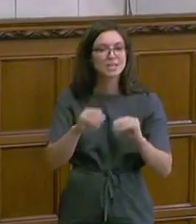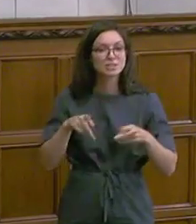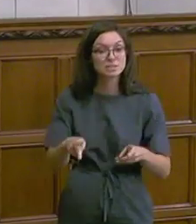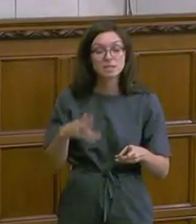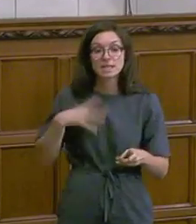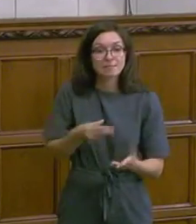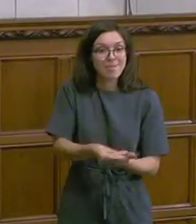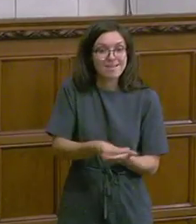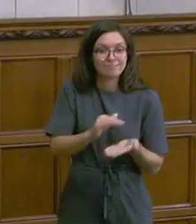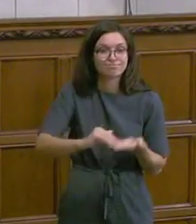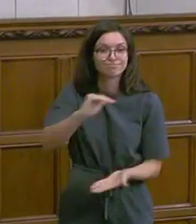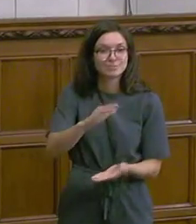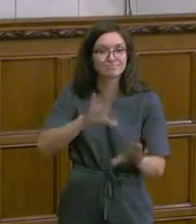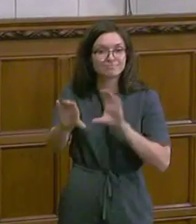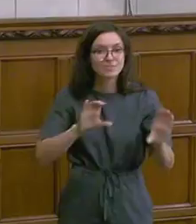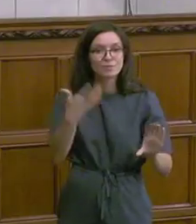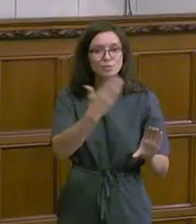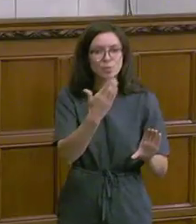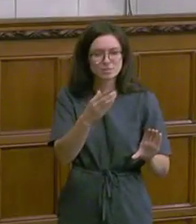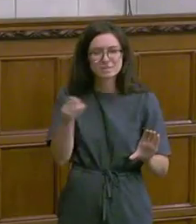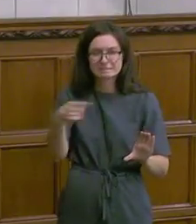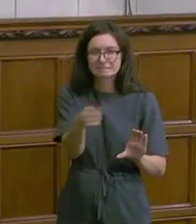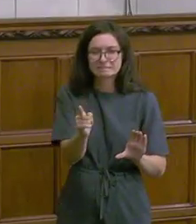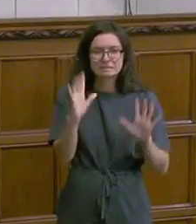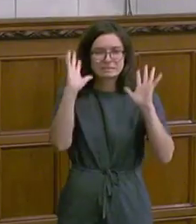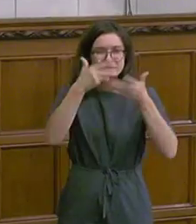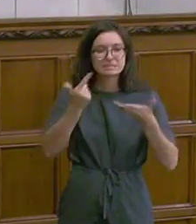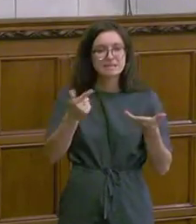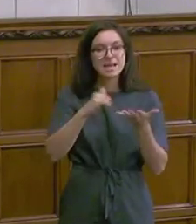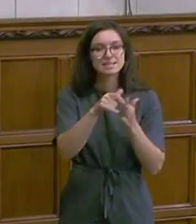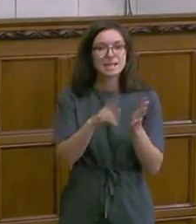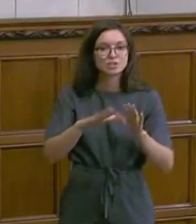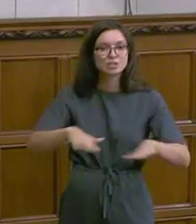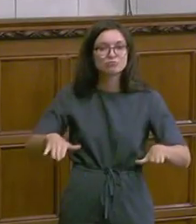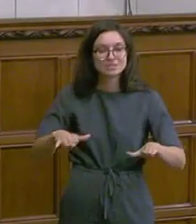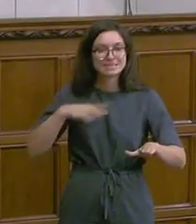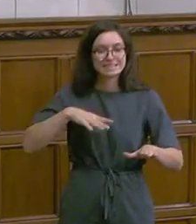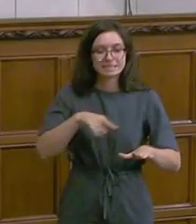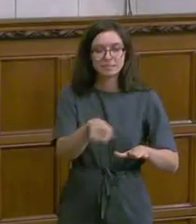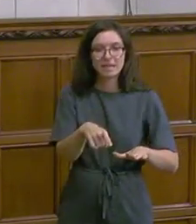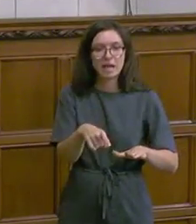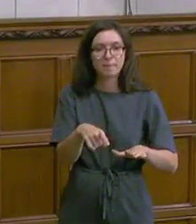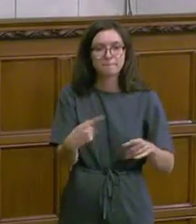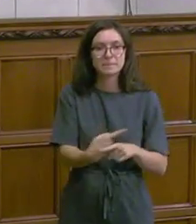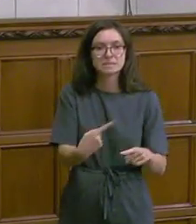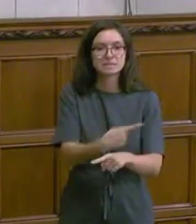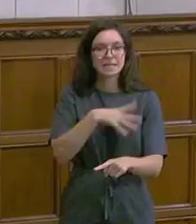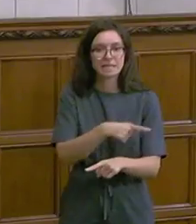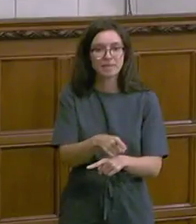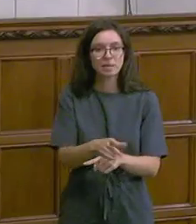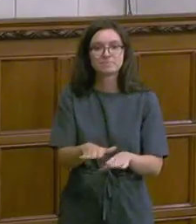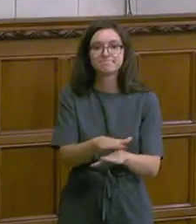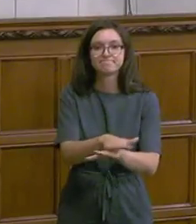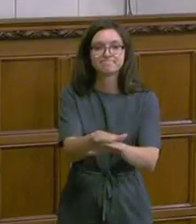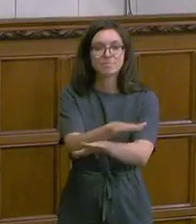schools. And they're concerned that many SEN children's needs are not being met due to lack of funding. Now, Fairbeck's been set up with